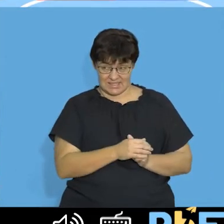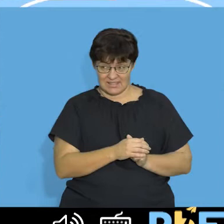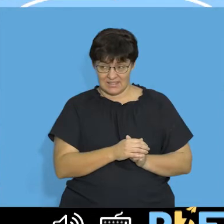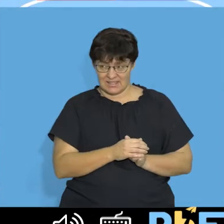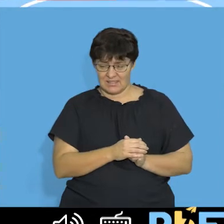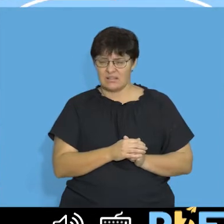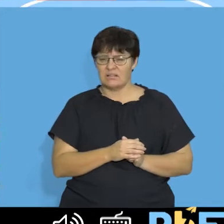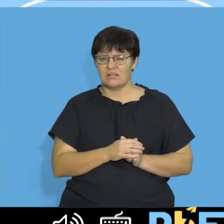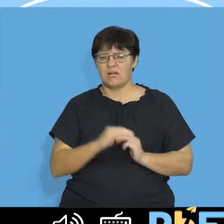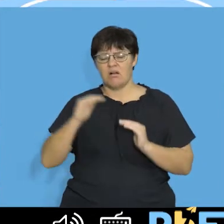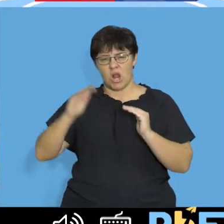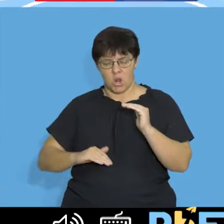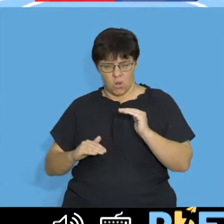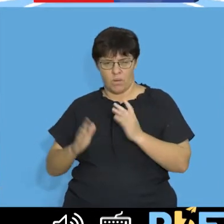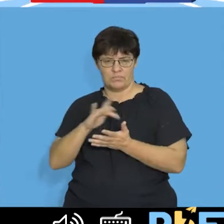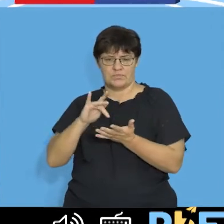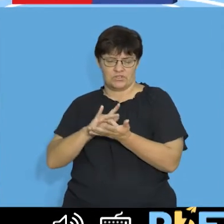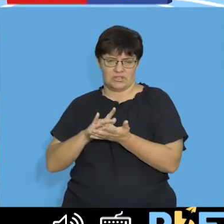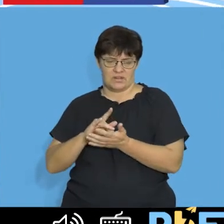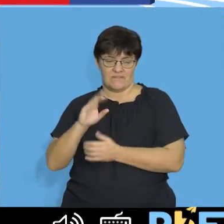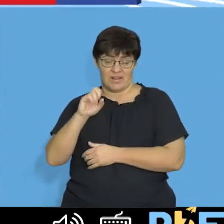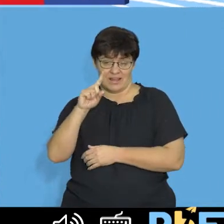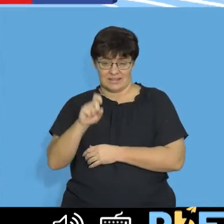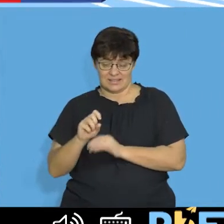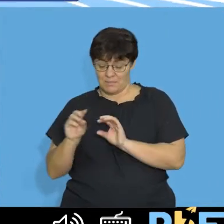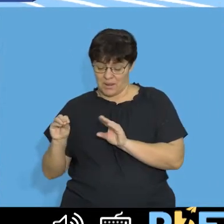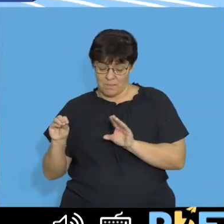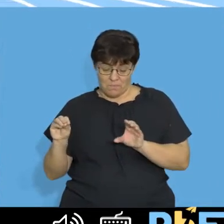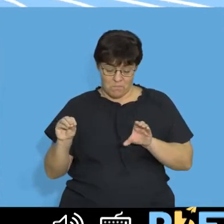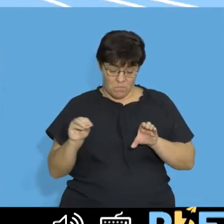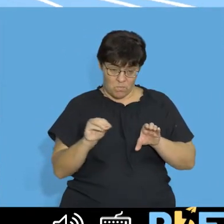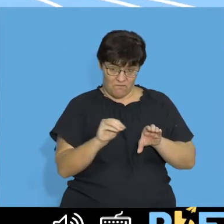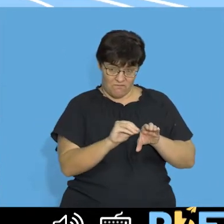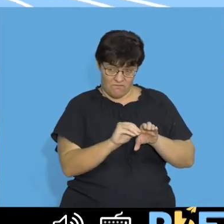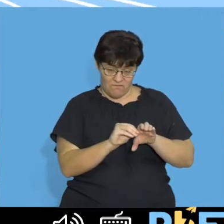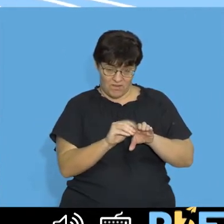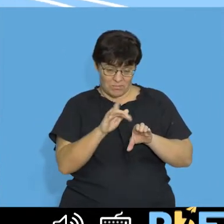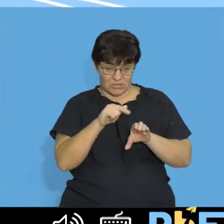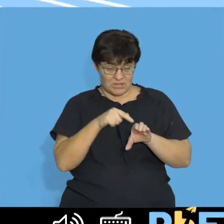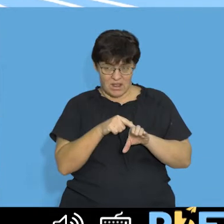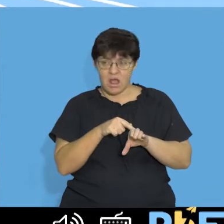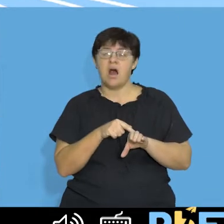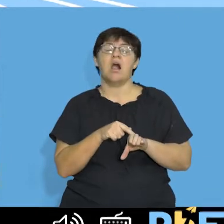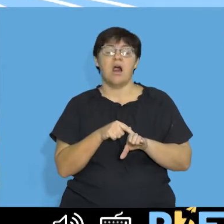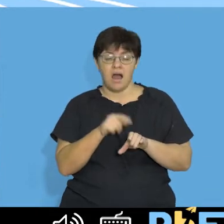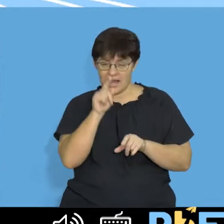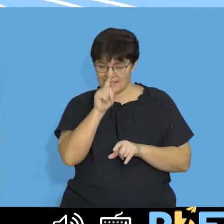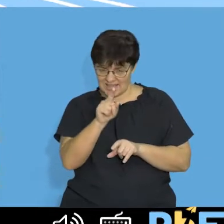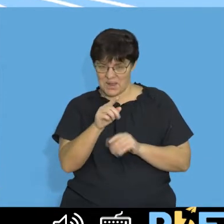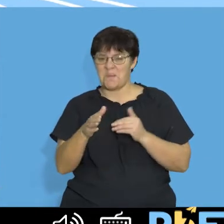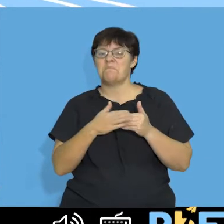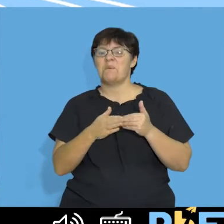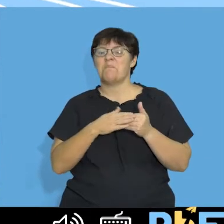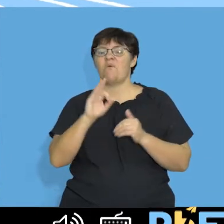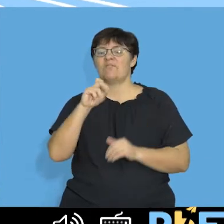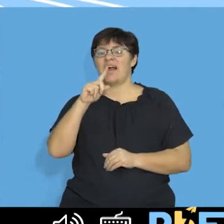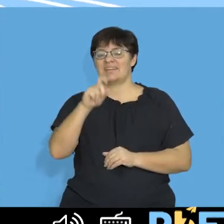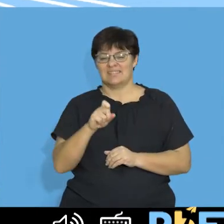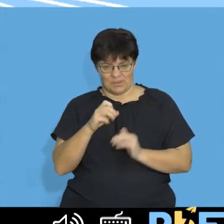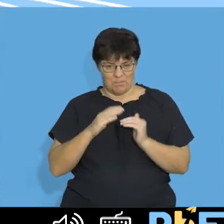low position of flux. And if I move it to that position, you'll see that there is more